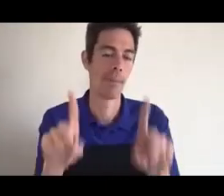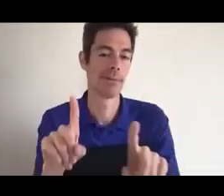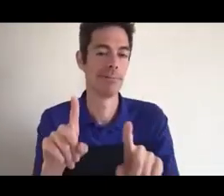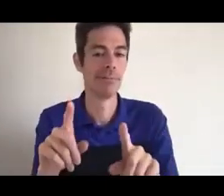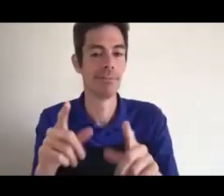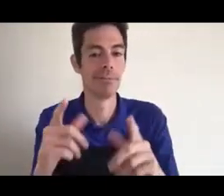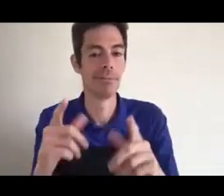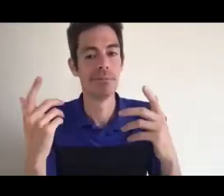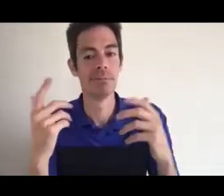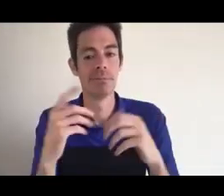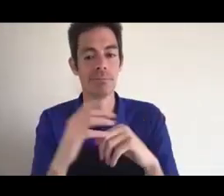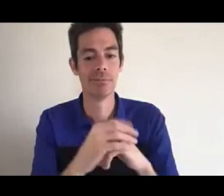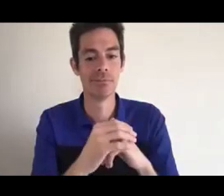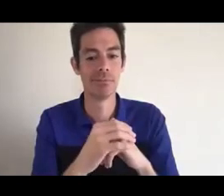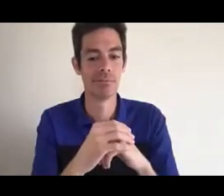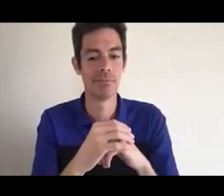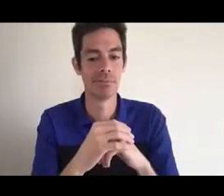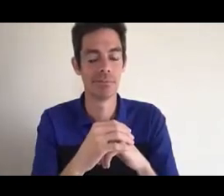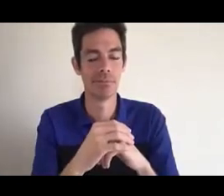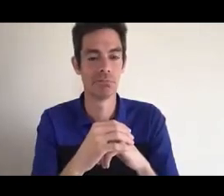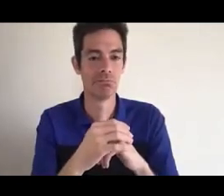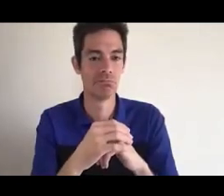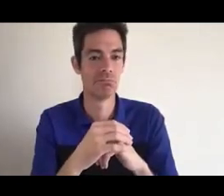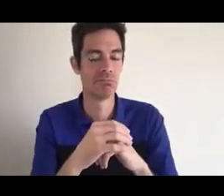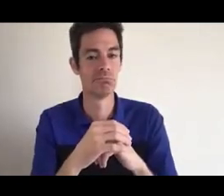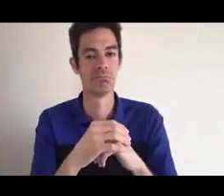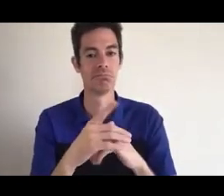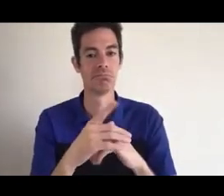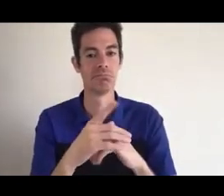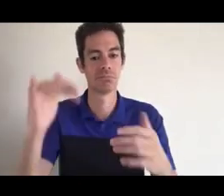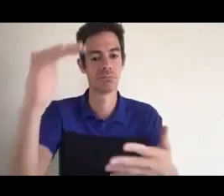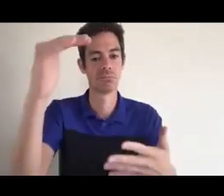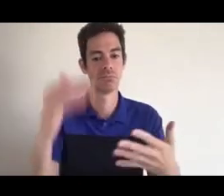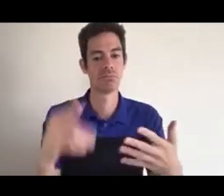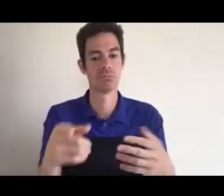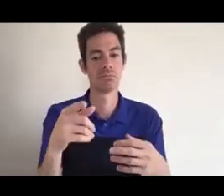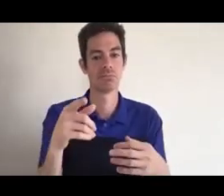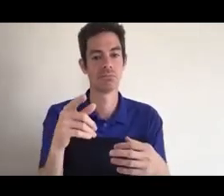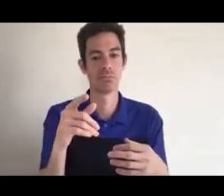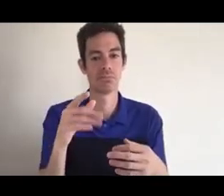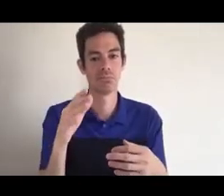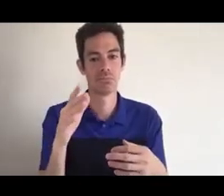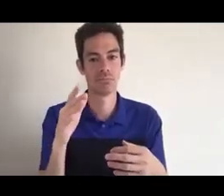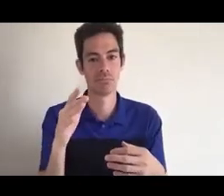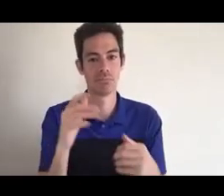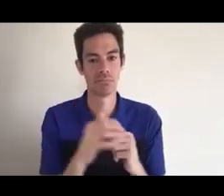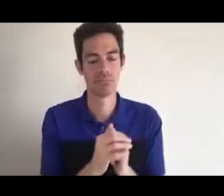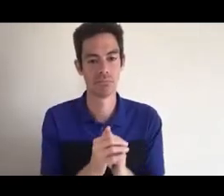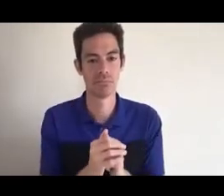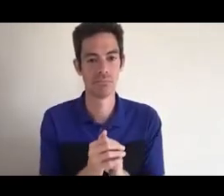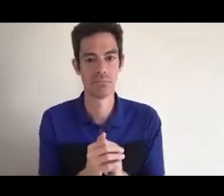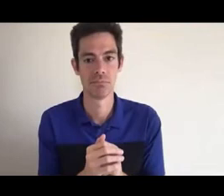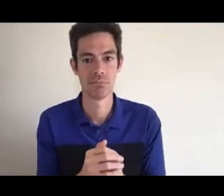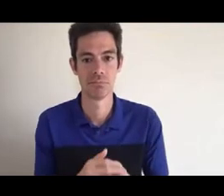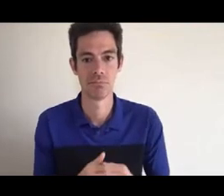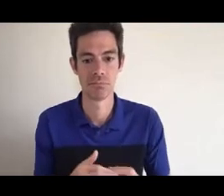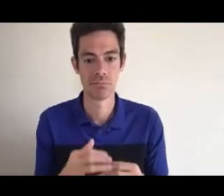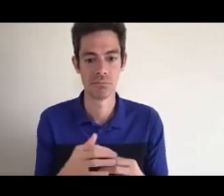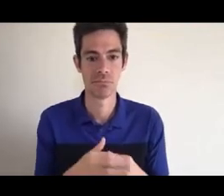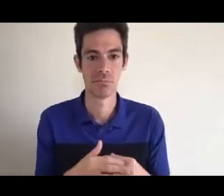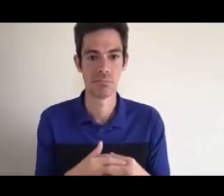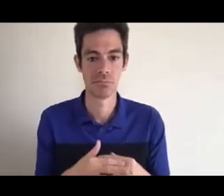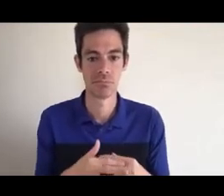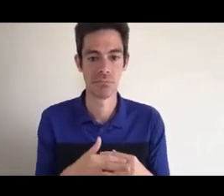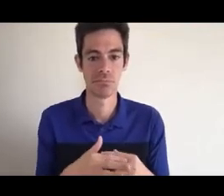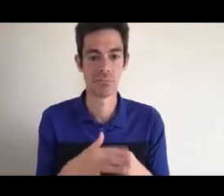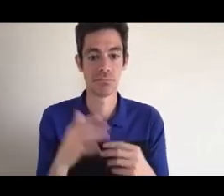shock. And then true biz, it really happens. It really happens. So here's a list, and